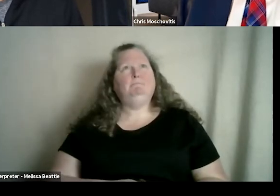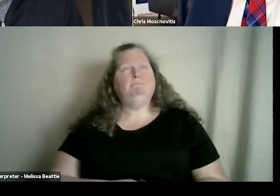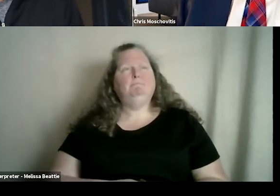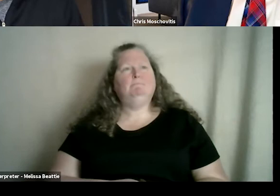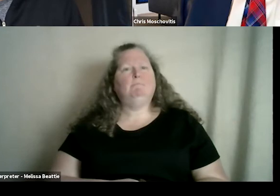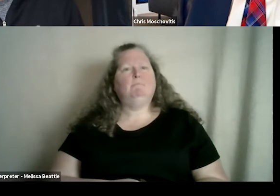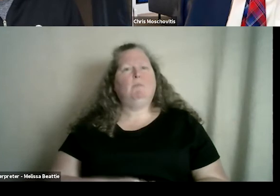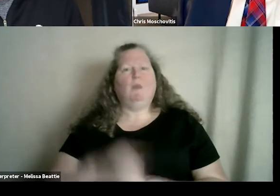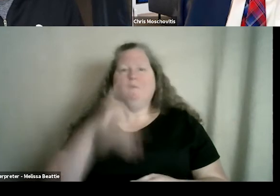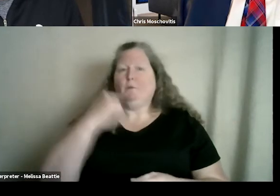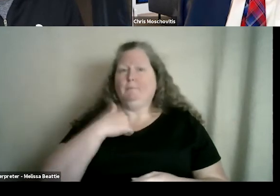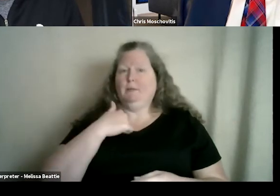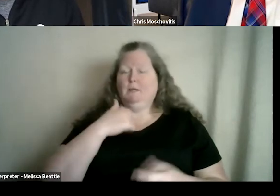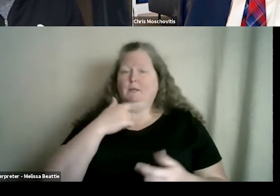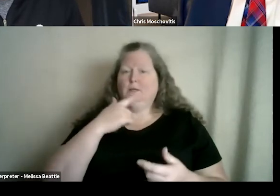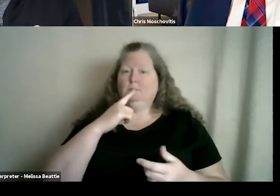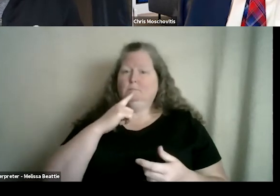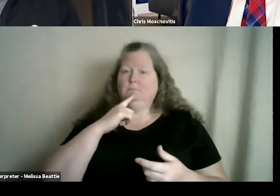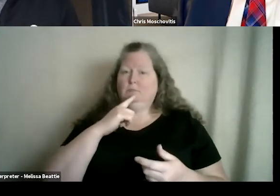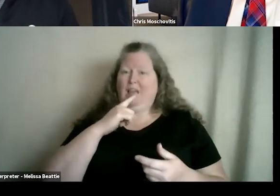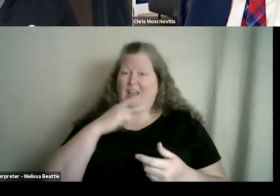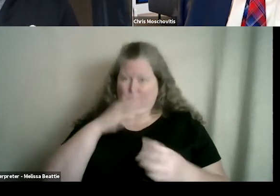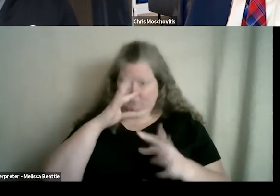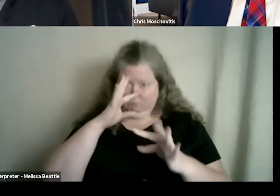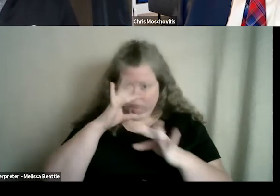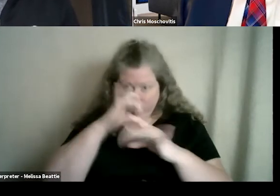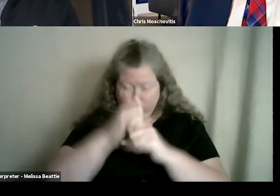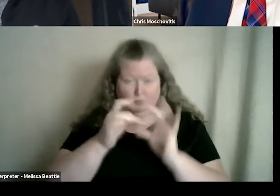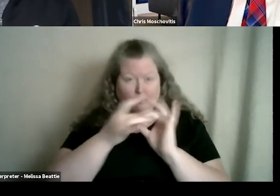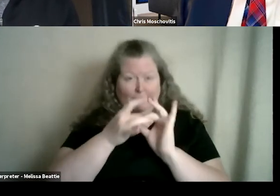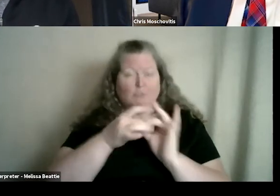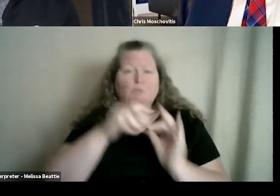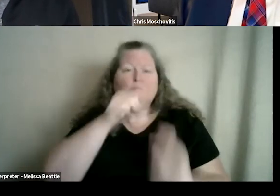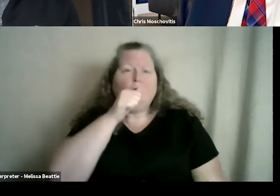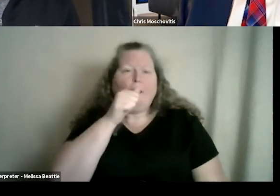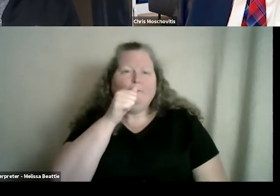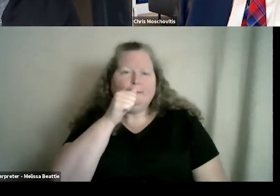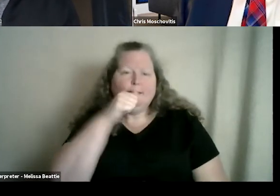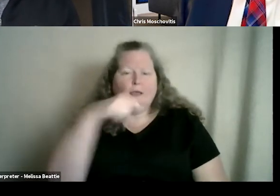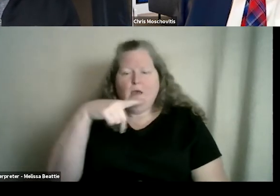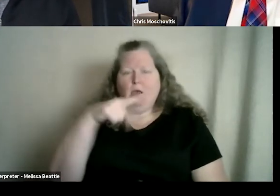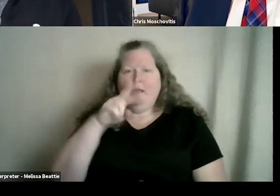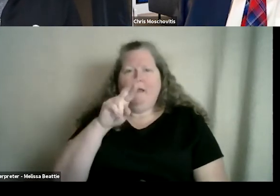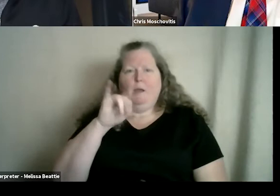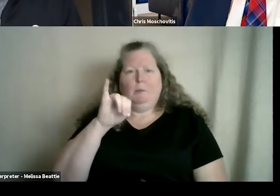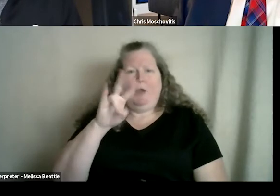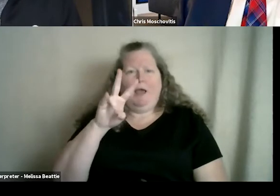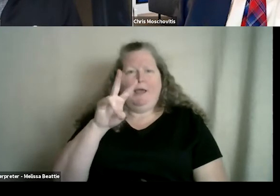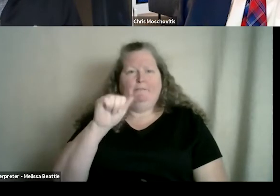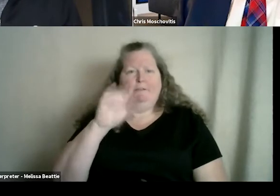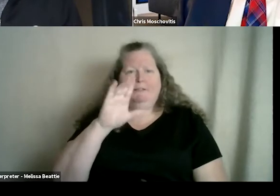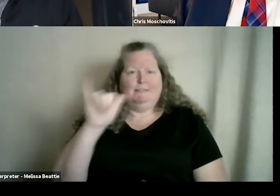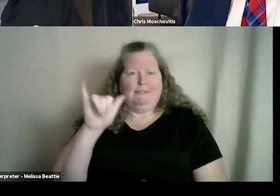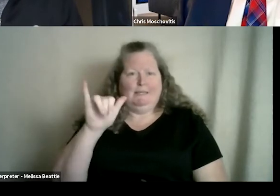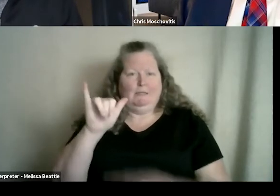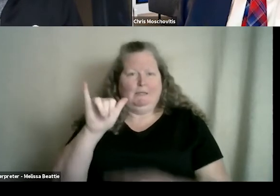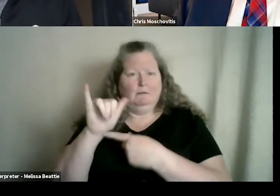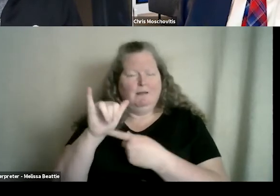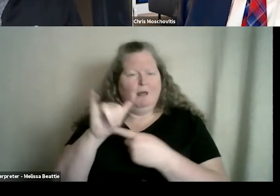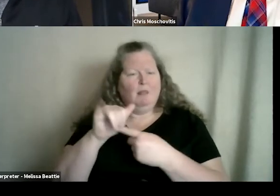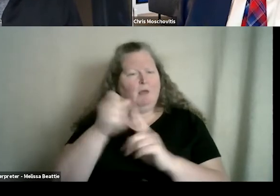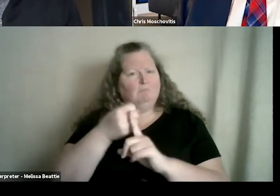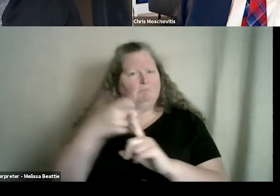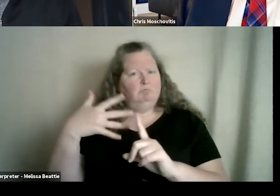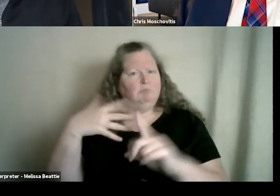truthful, by privacy. I was just absolutely fascinated by the subject of privacy, from its definitions, its